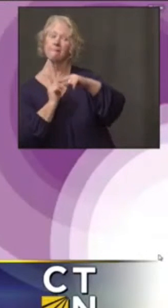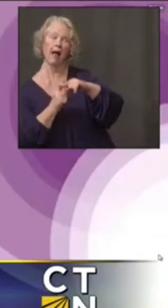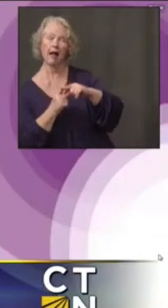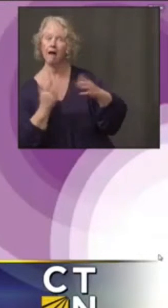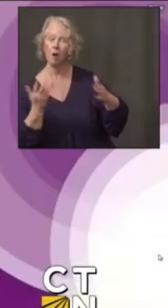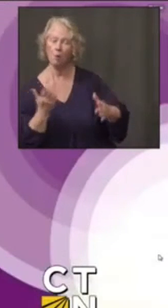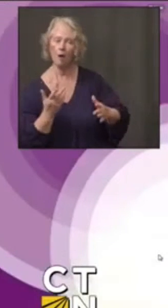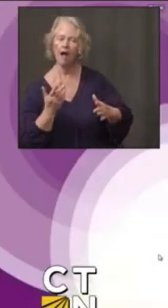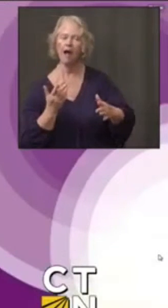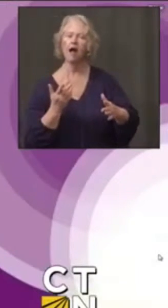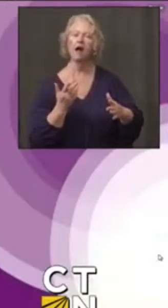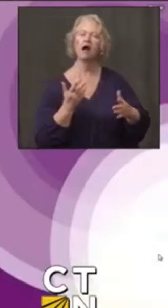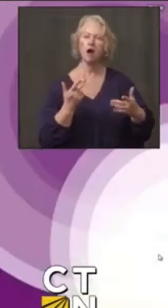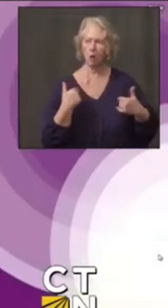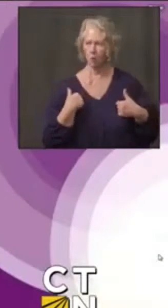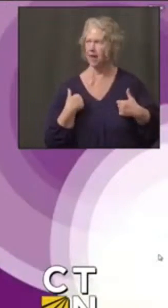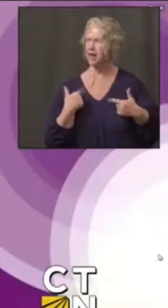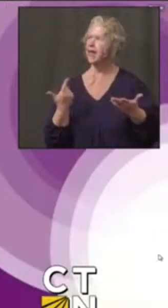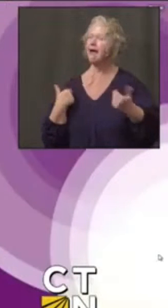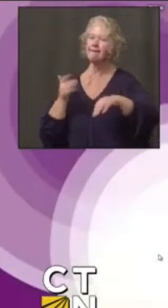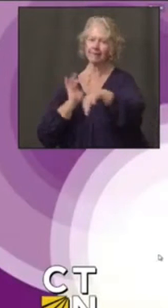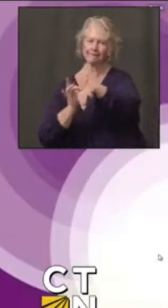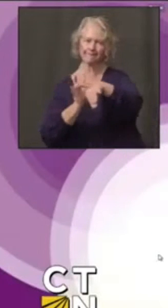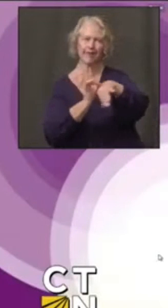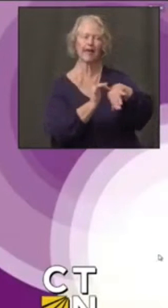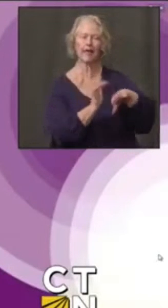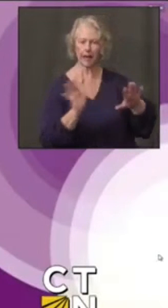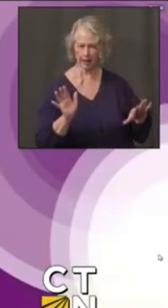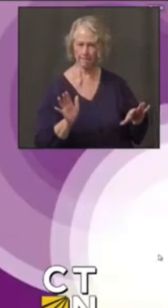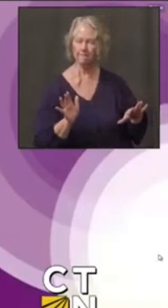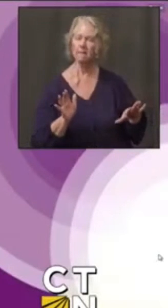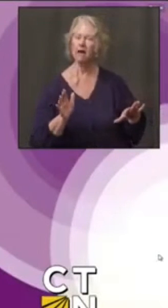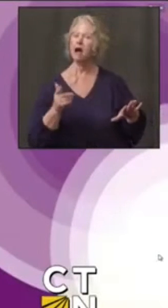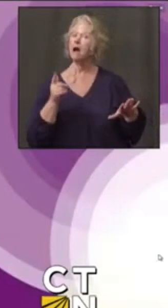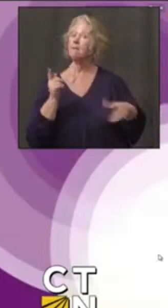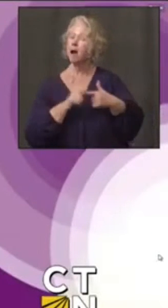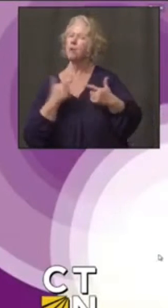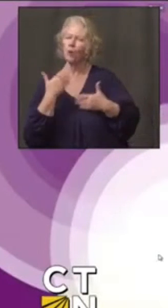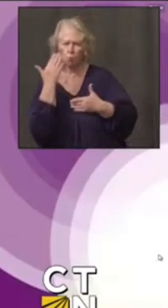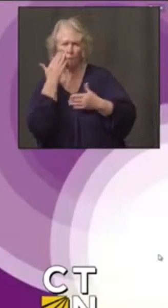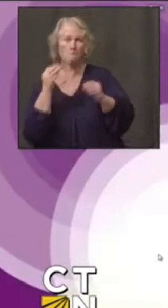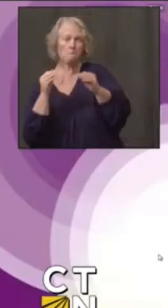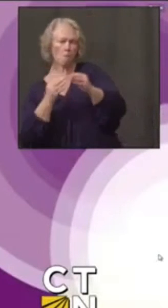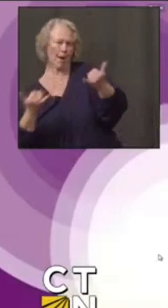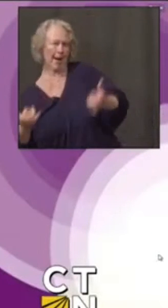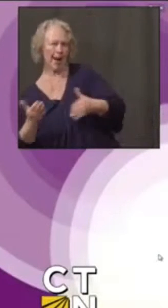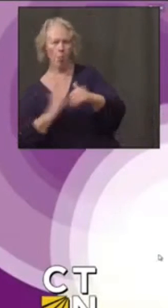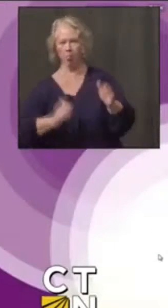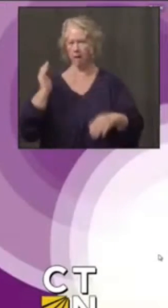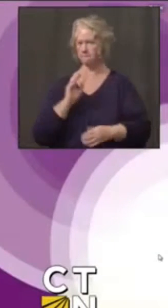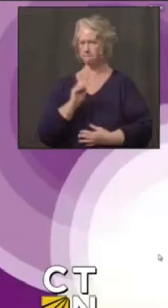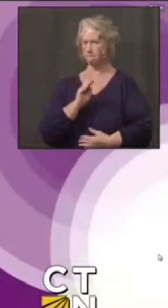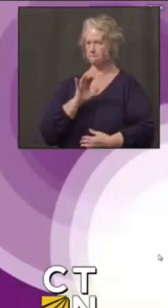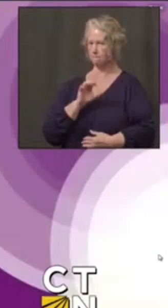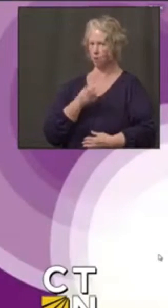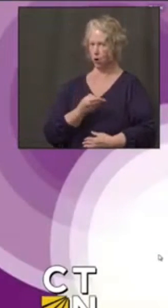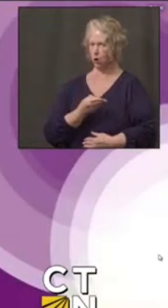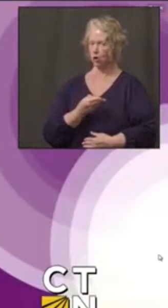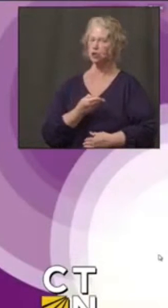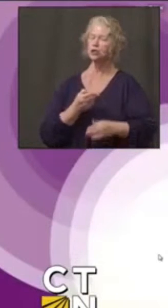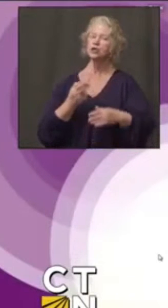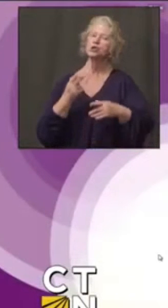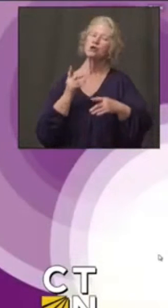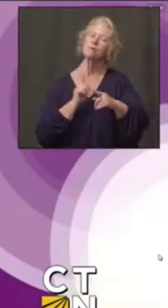that, capacity is there. We know a lot more than we knew back in March. And what we're currently doing, to answer your question, is